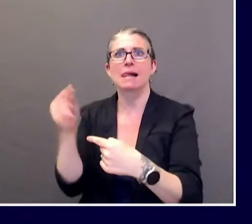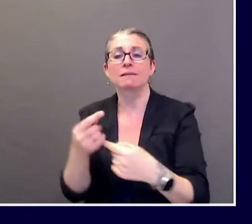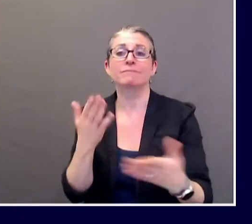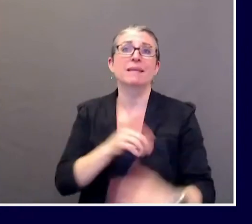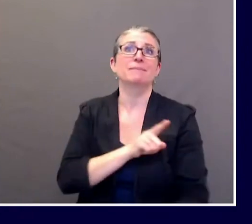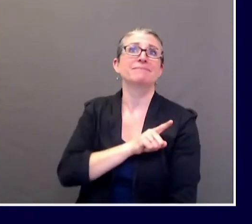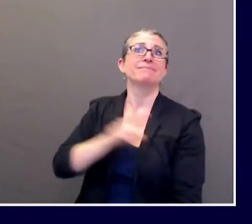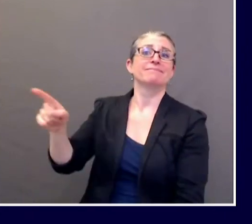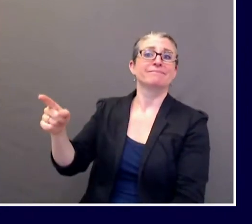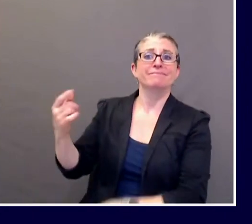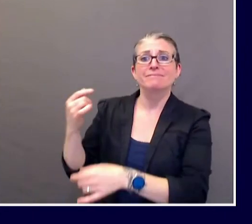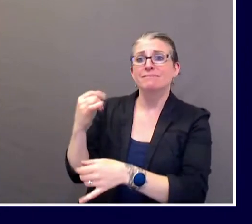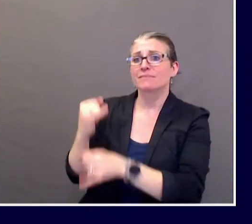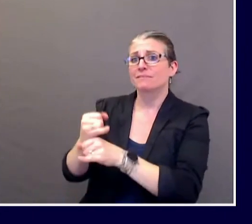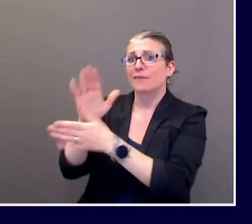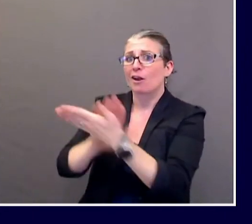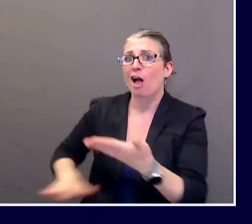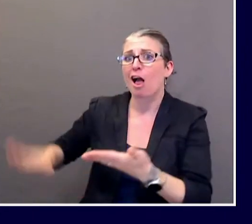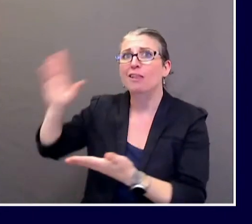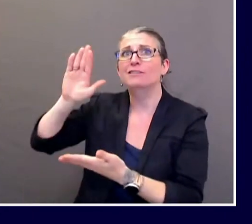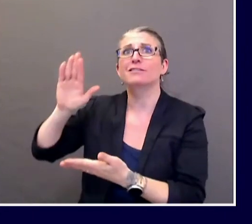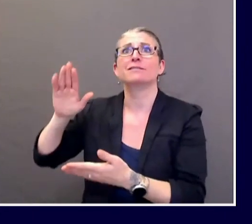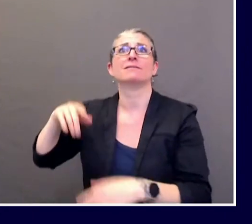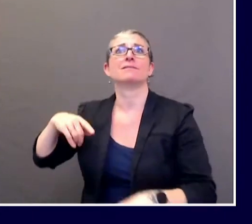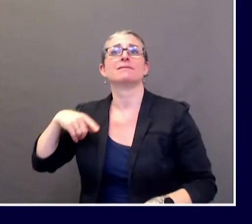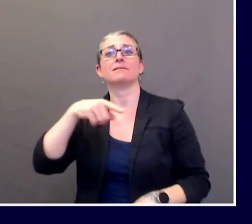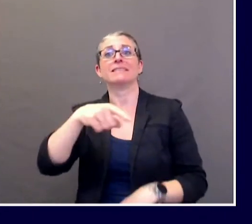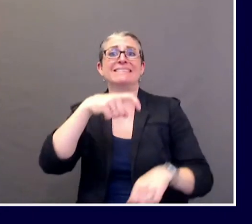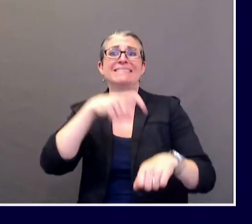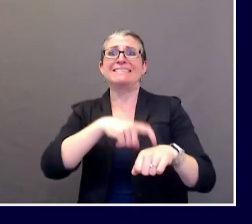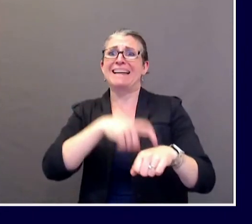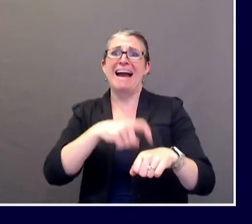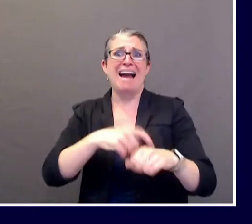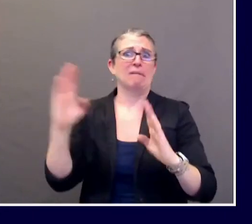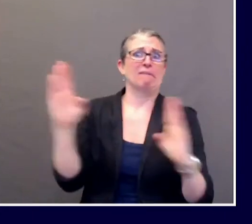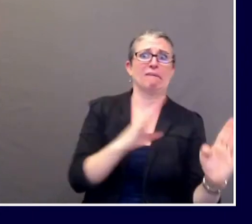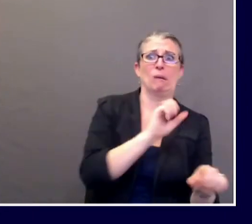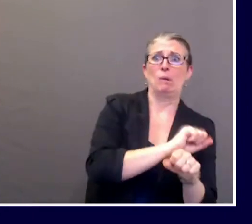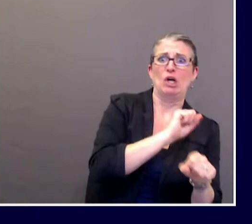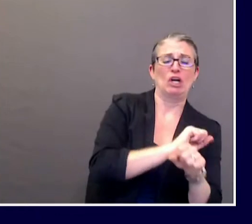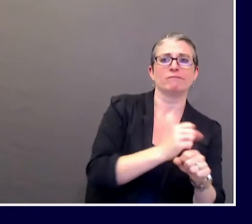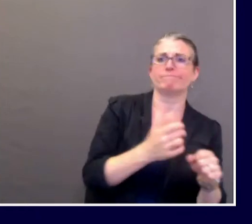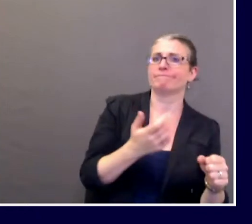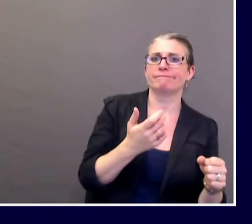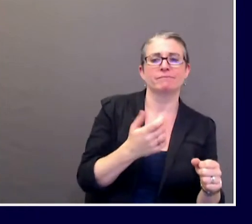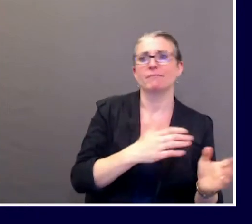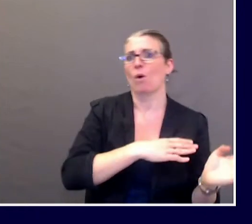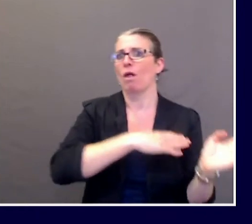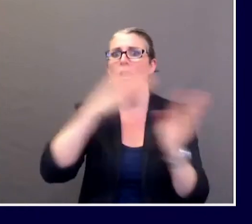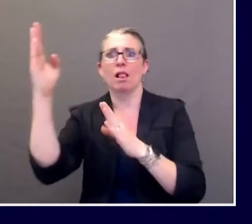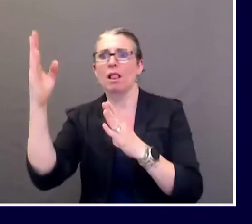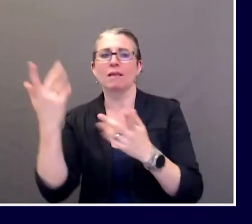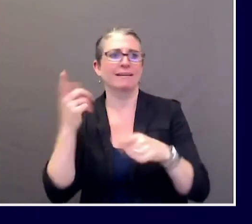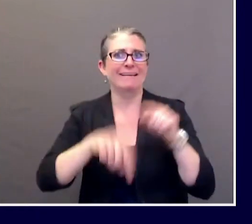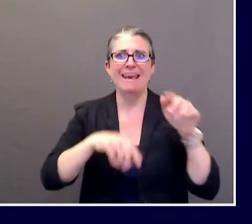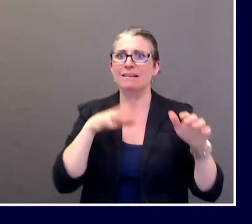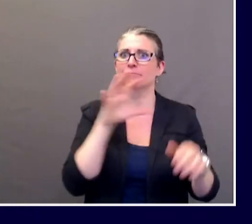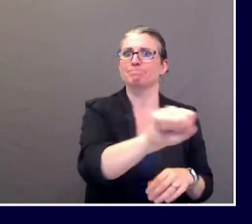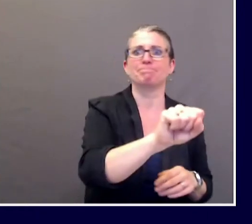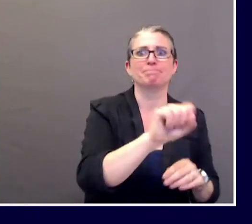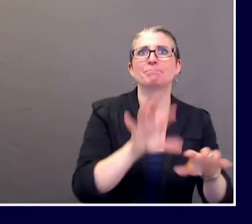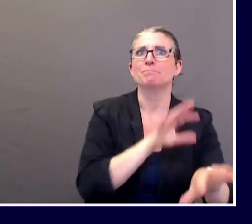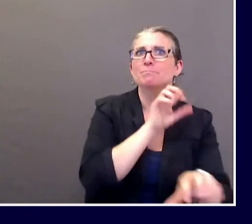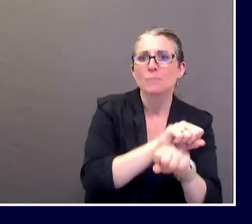the time it will take, the effort it will take will be lower. So we're in that new phase where I think, Dr. Shah, you like to say we're going